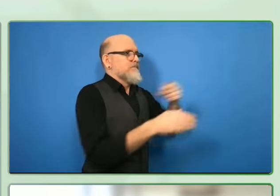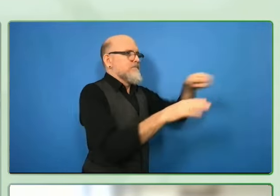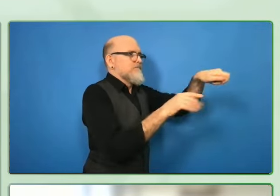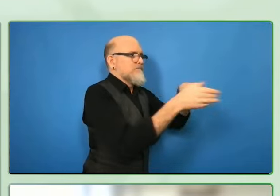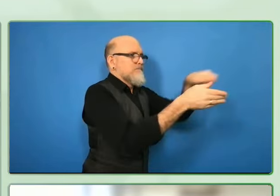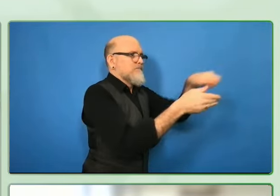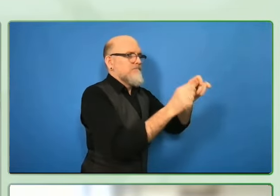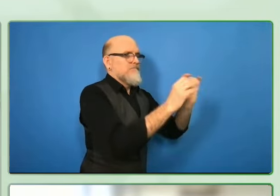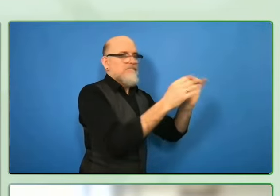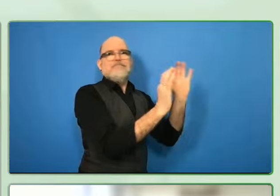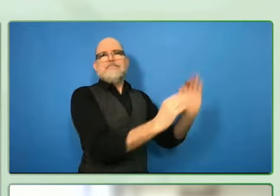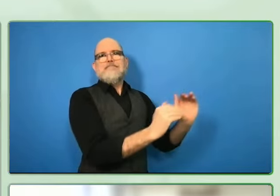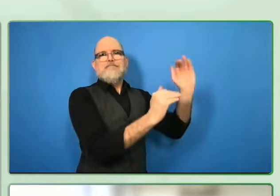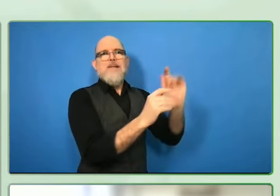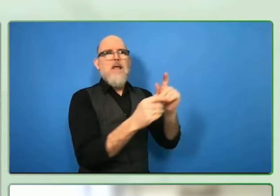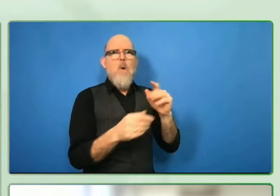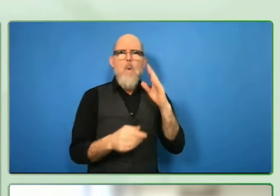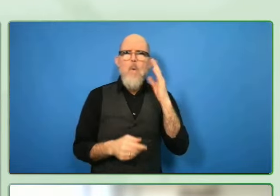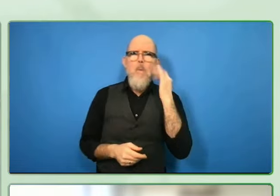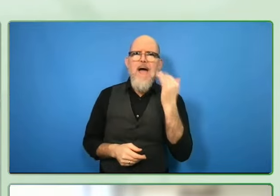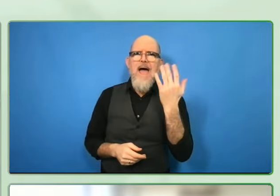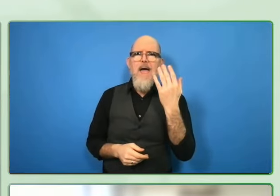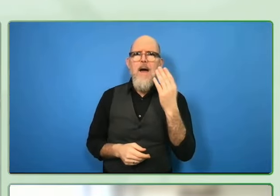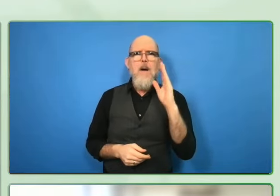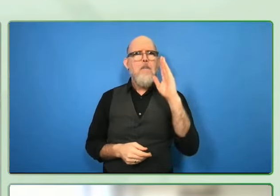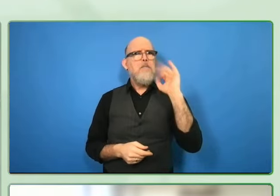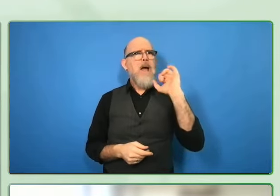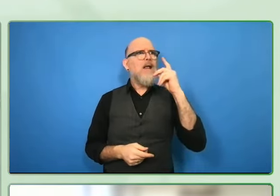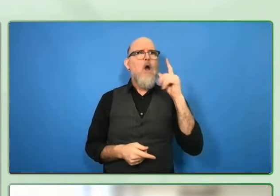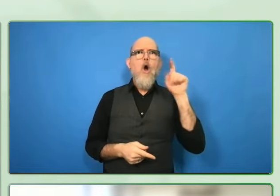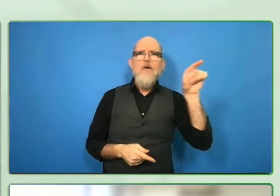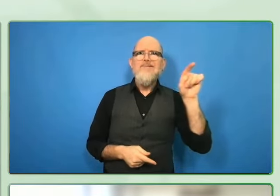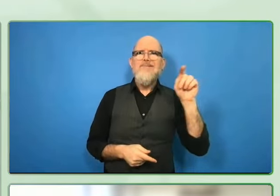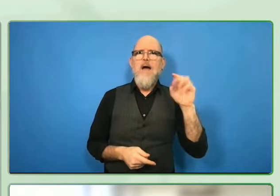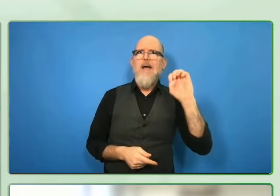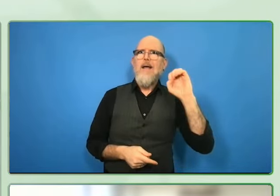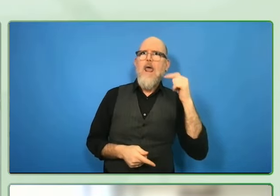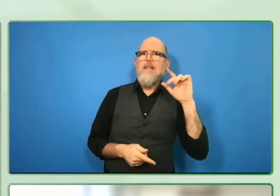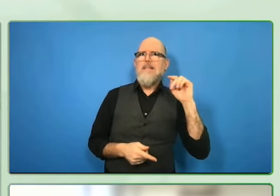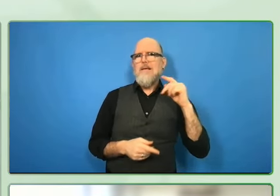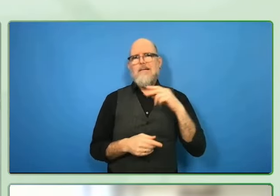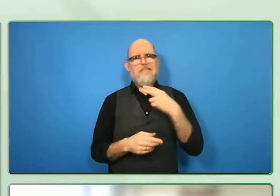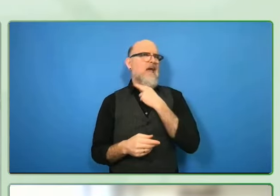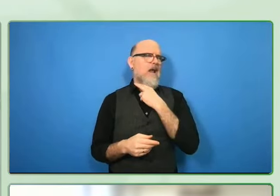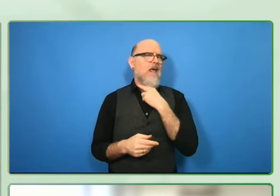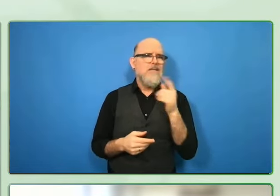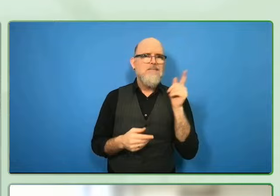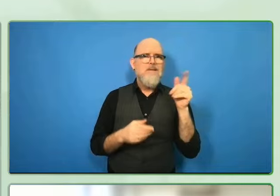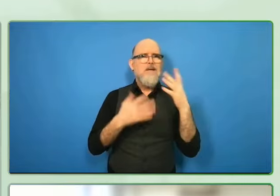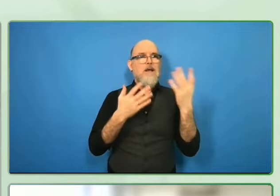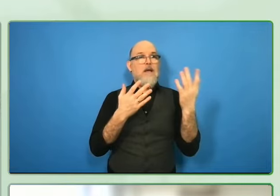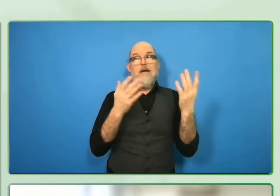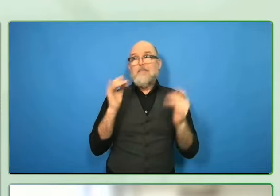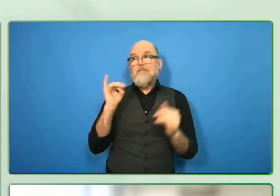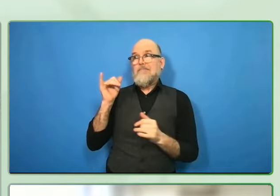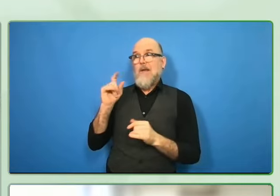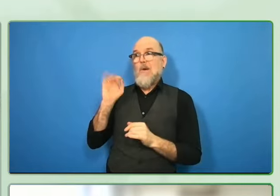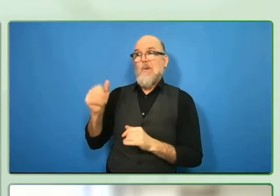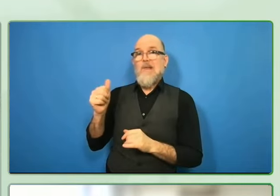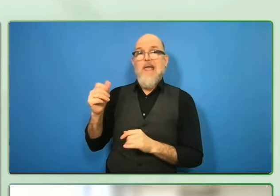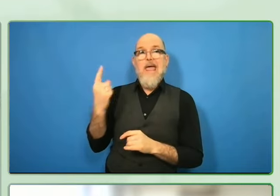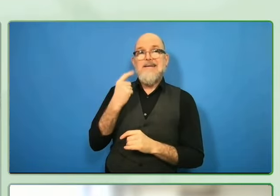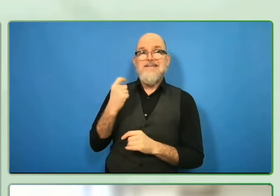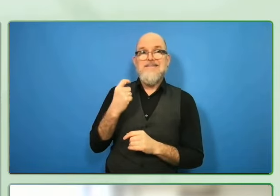that's a great question. We should be asking those companies who do, partly because when they go to the doctors, they come back with a